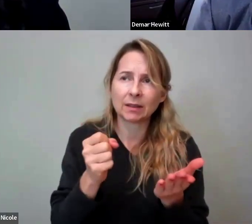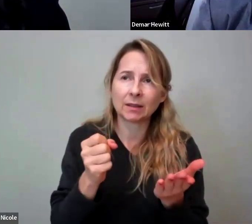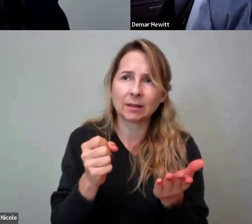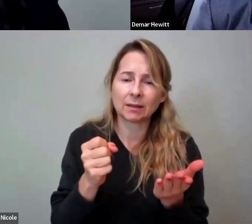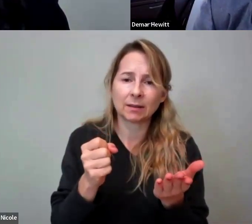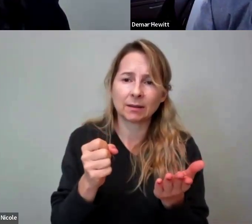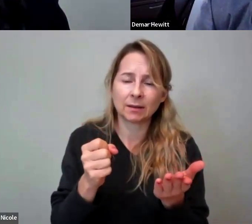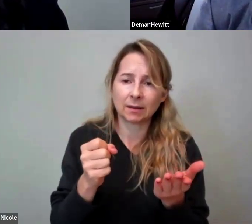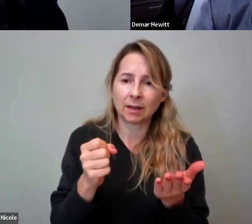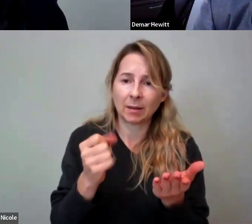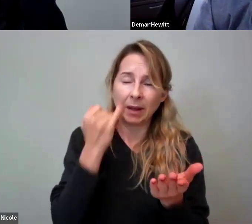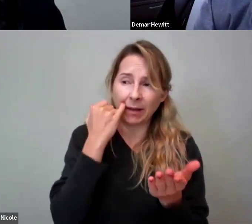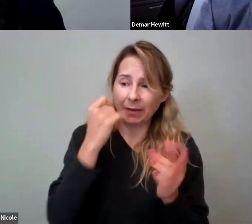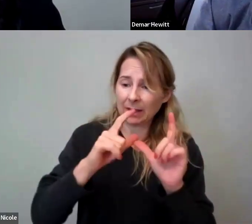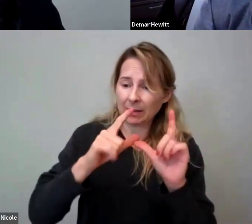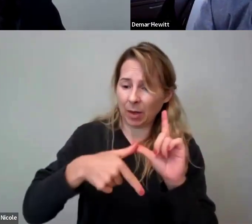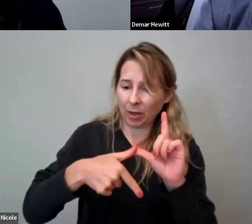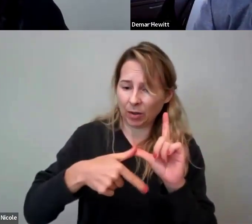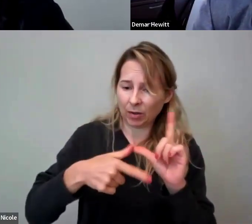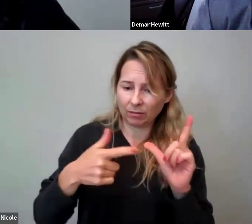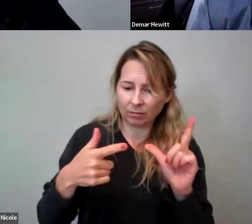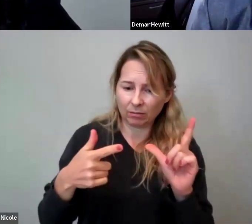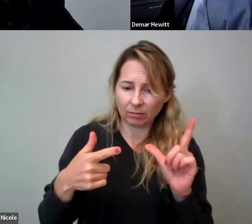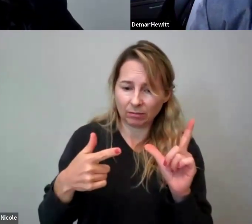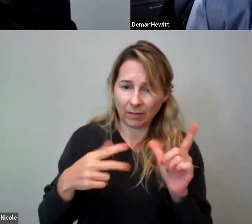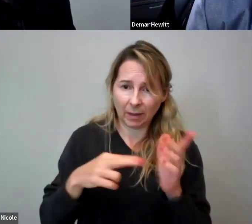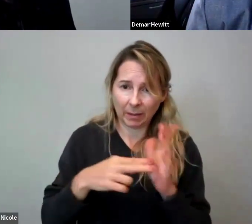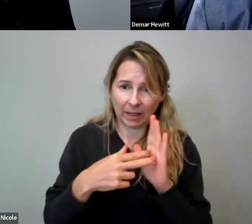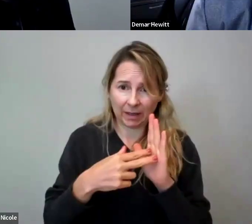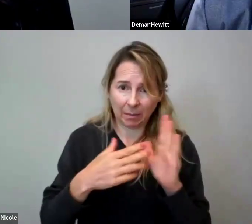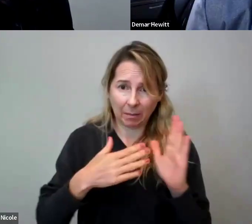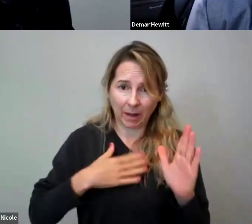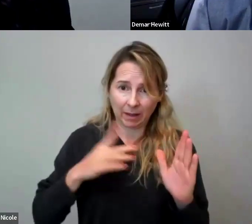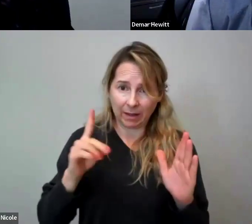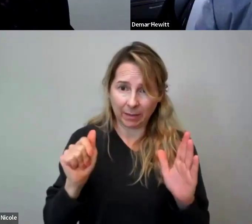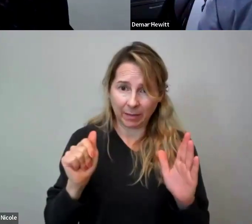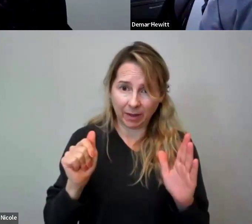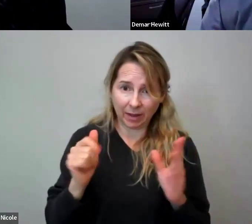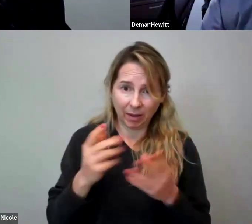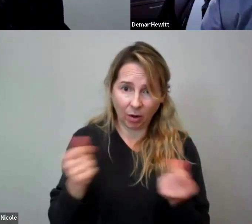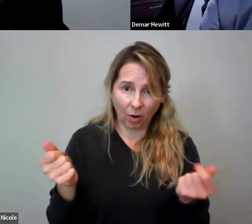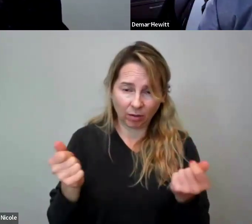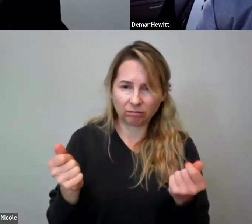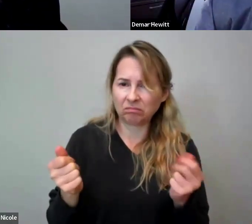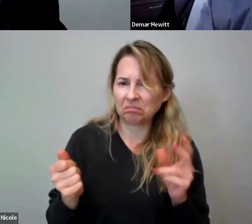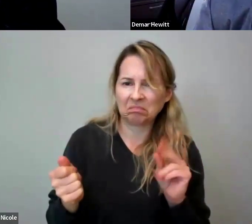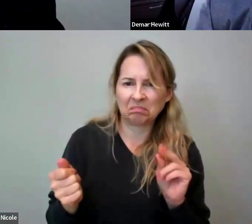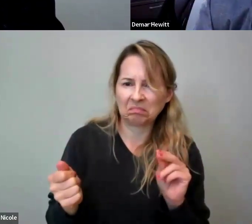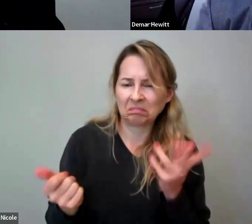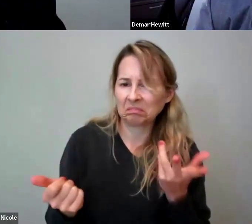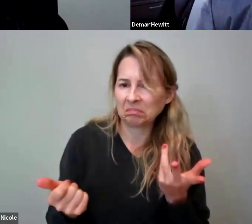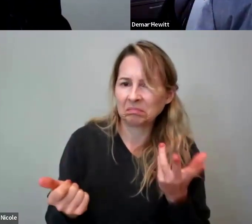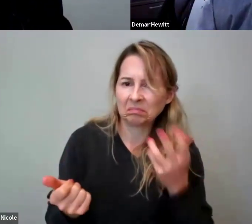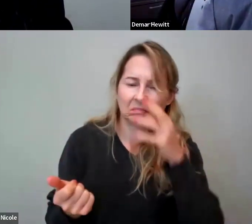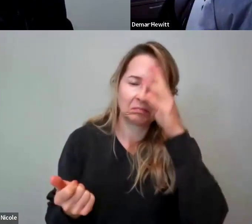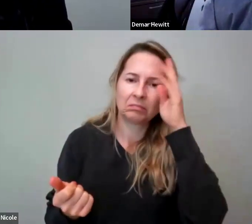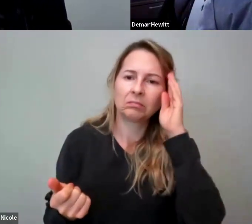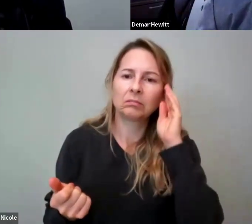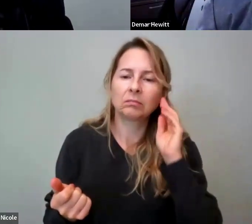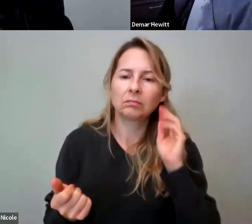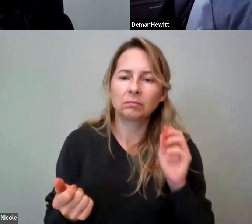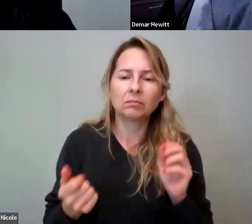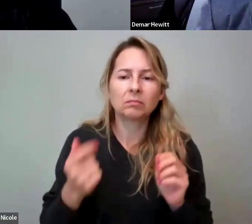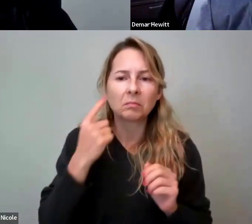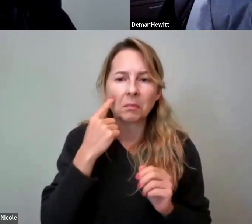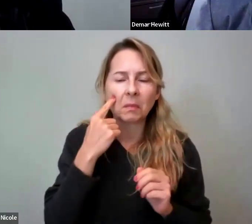permit has expired does not mean I no longer have the disability. So the landlord still